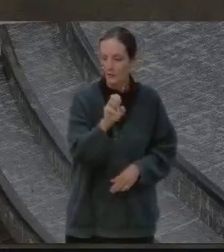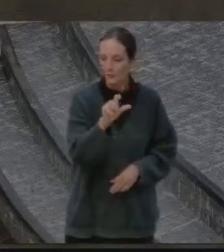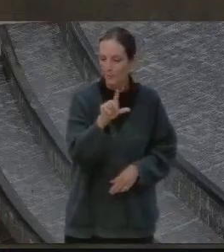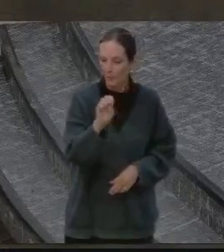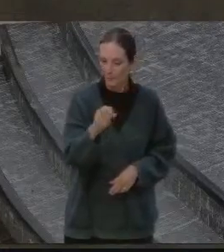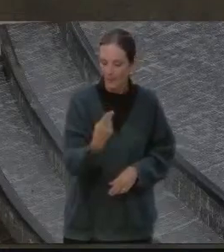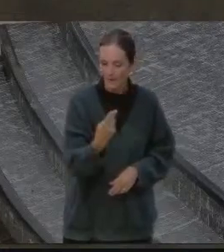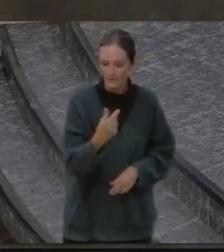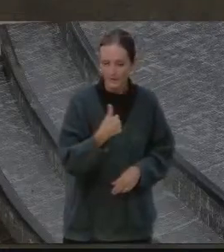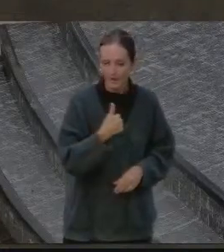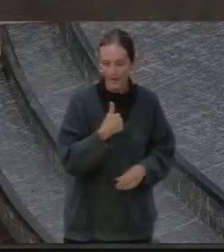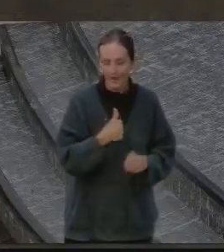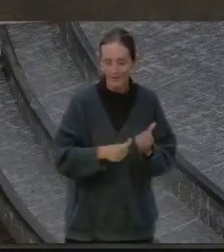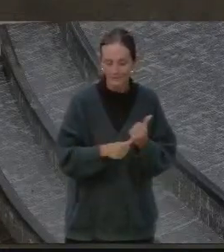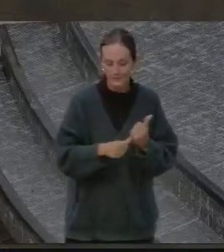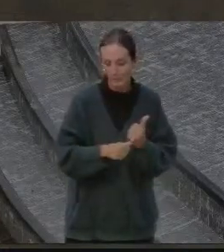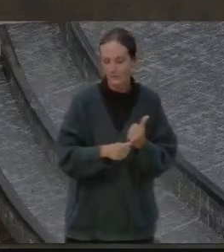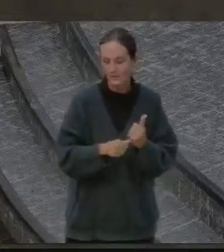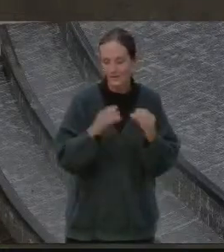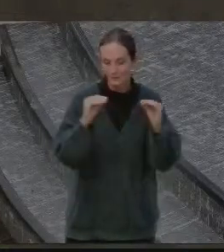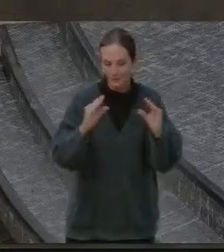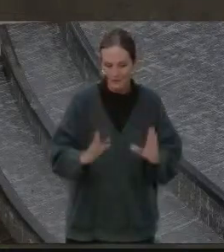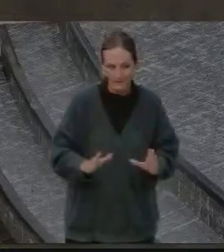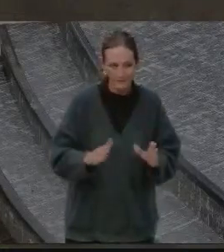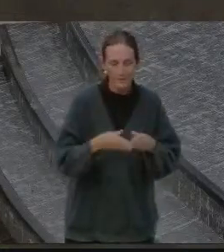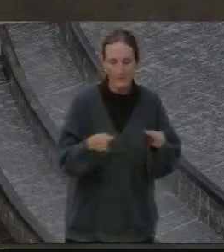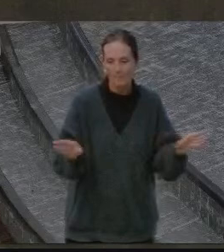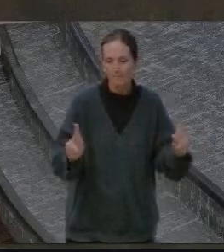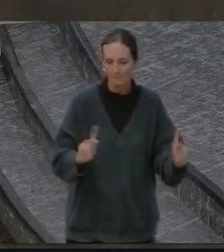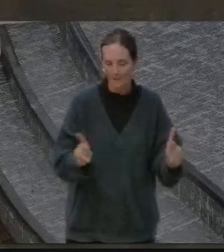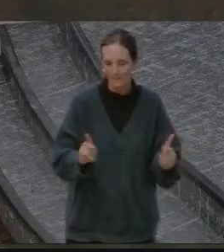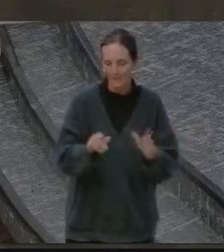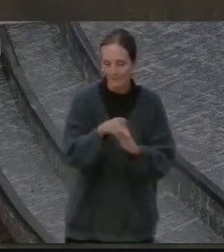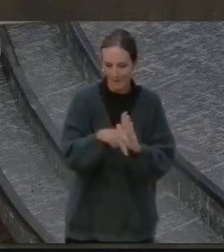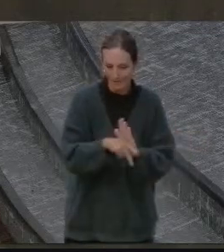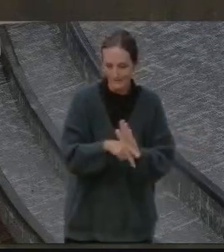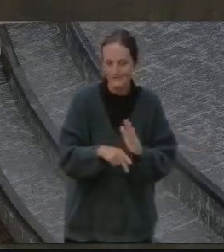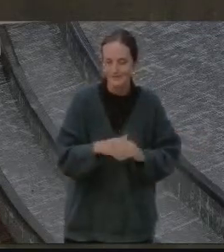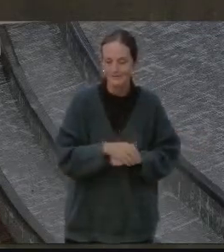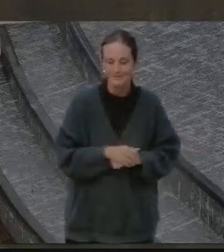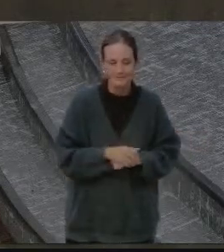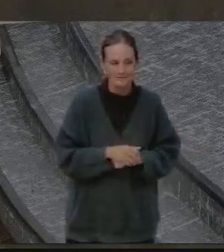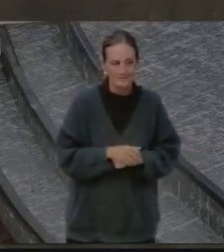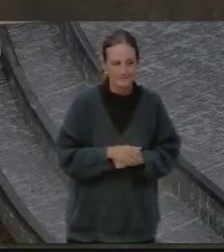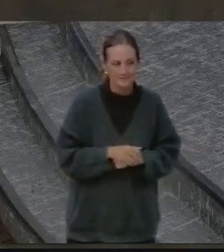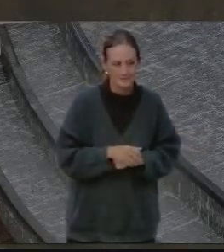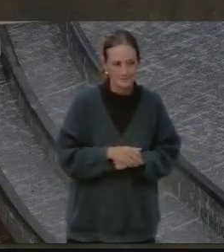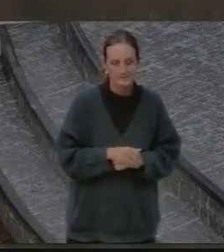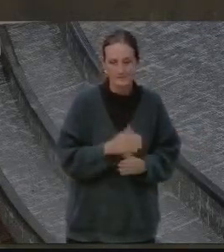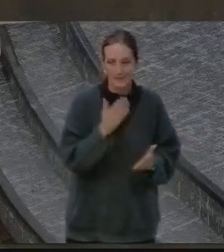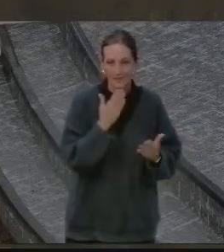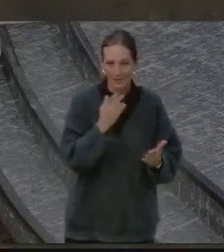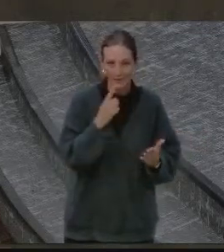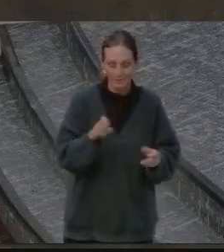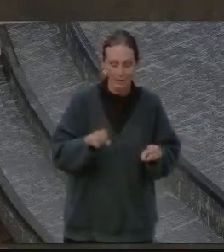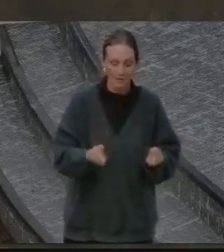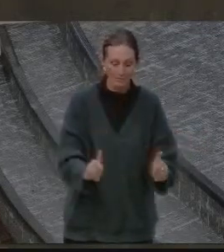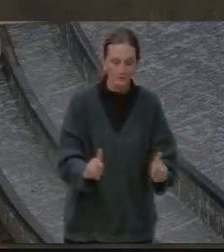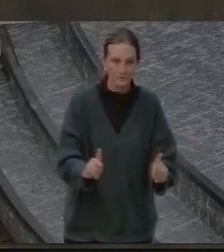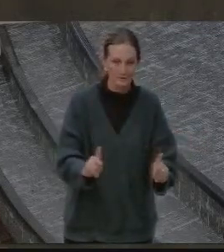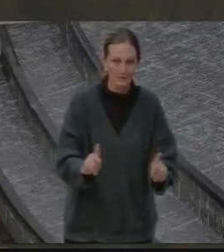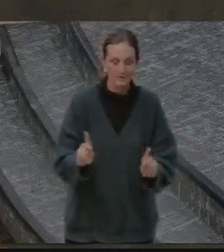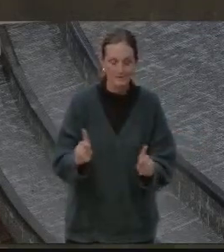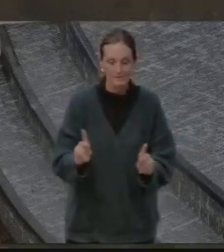of education and public policy at Vanderbilt University. I am very grateful for the opportunity